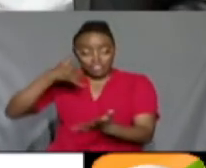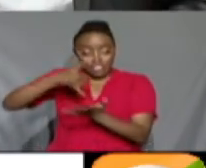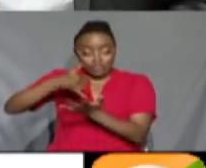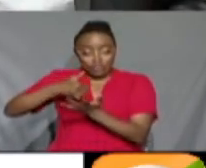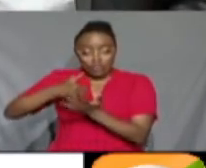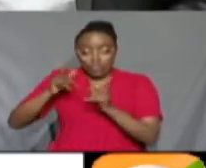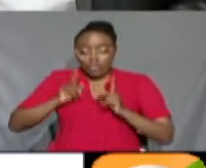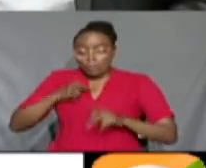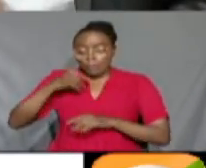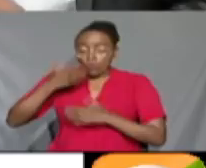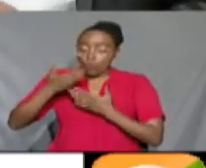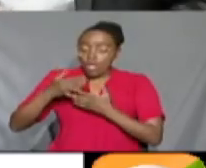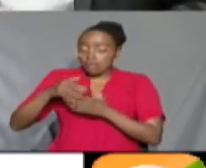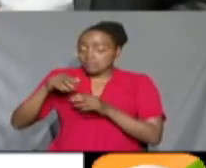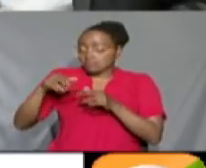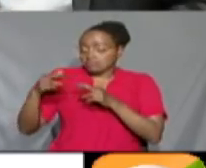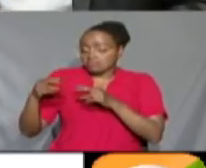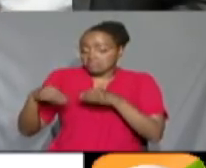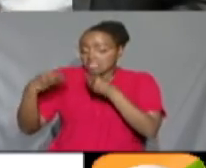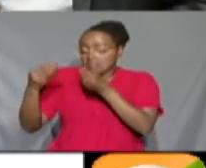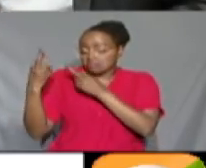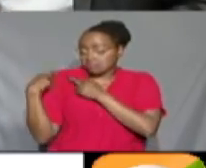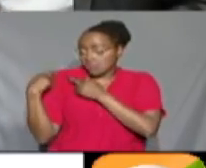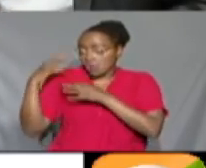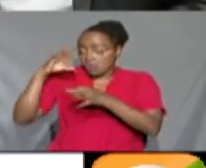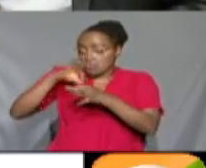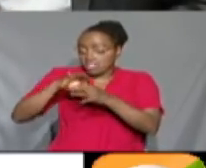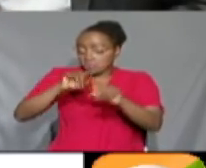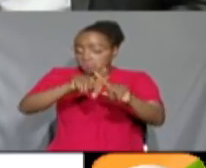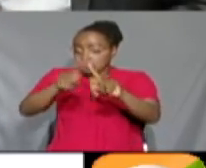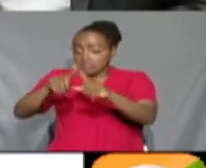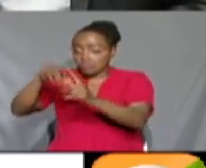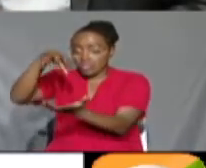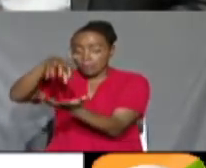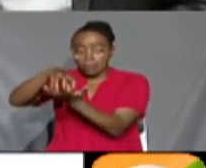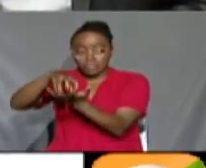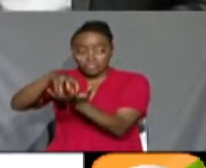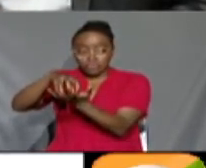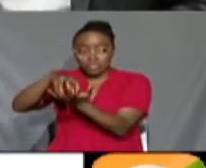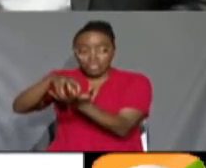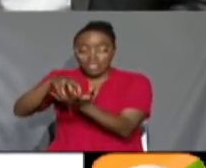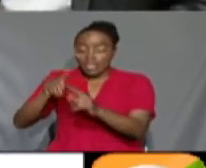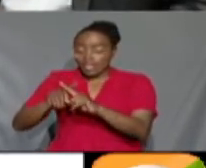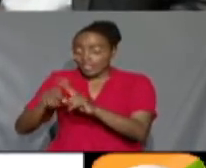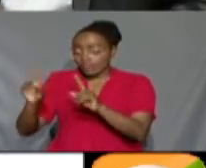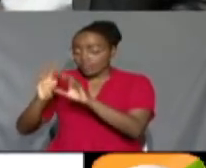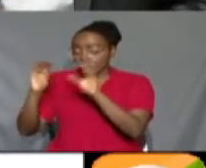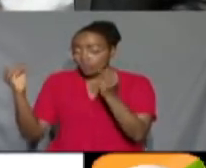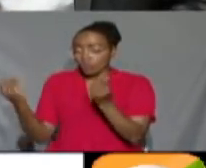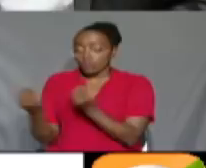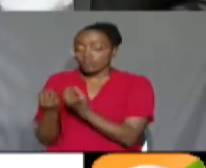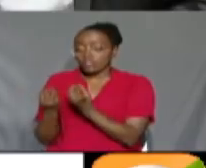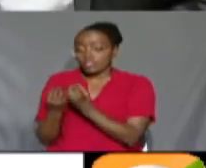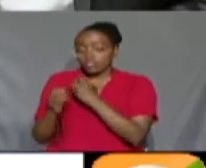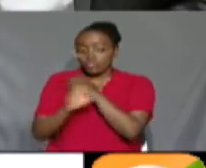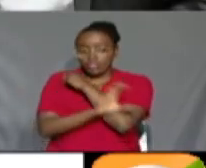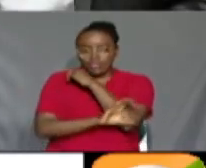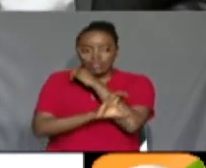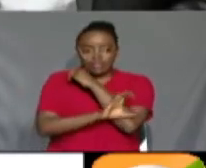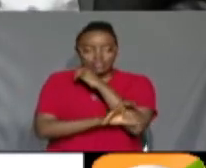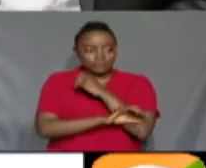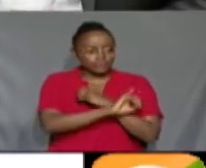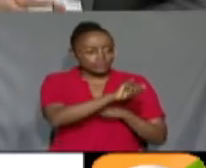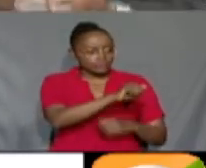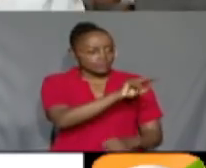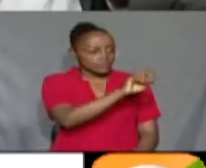of those who have been elected to various positions of in various organizations in this country. Okay. Okay, Honorable Junet,